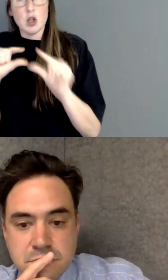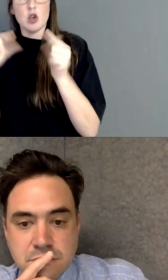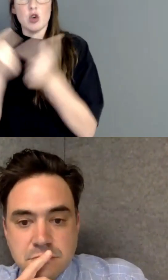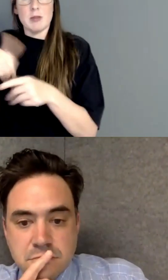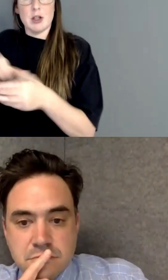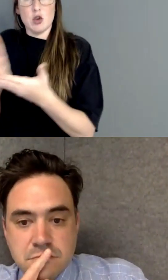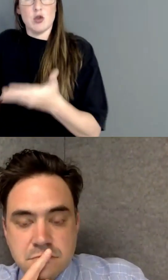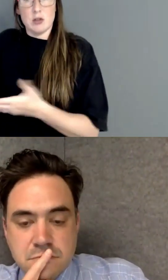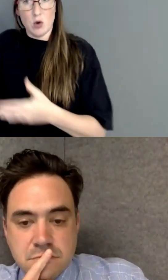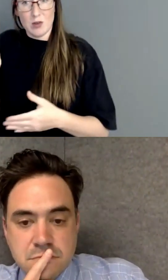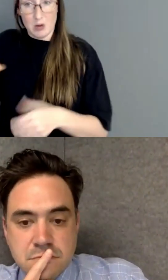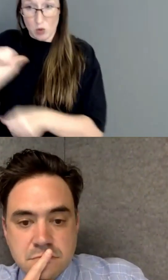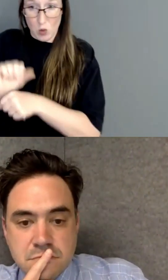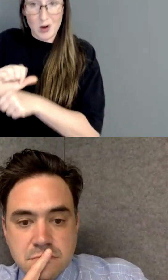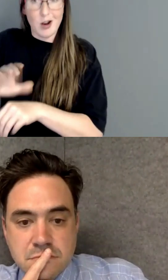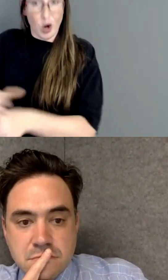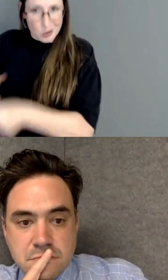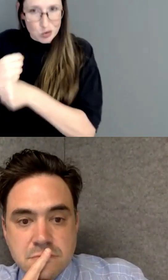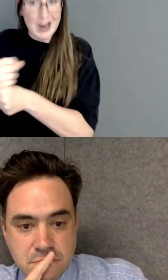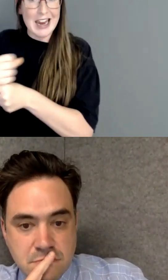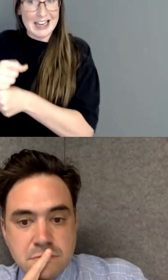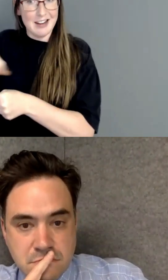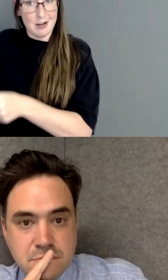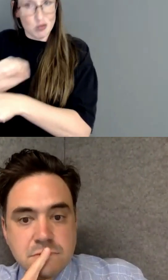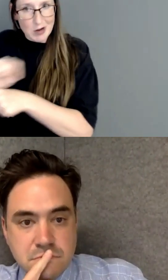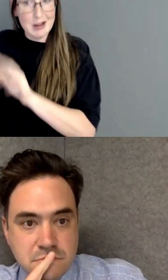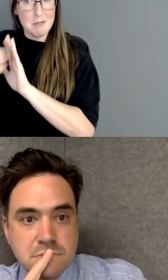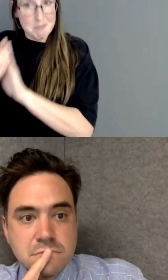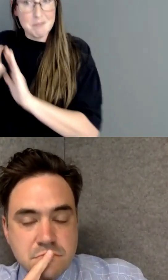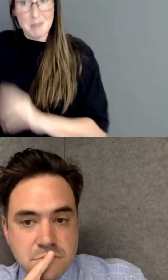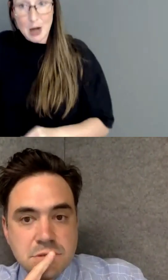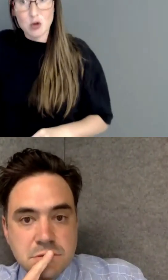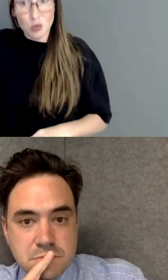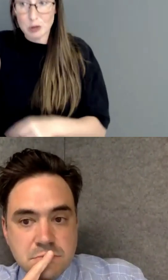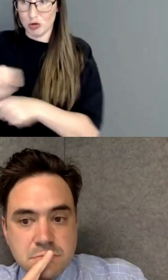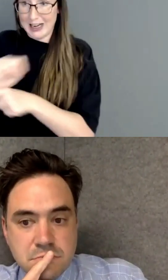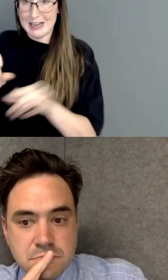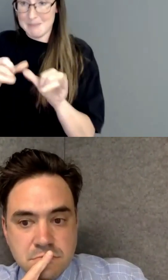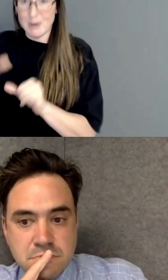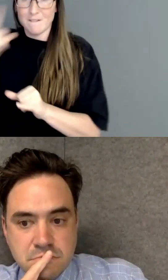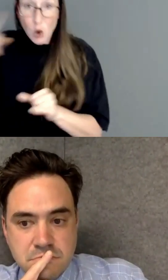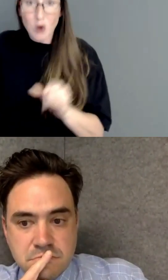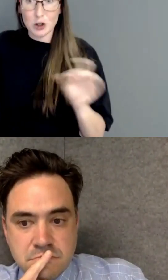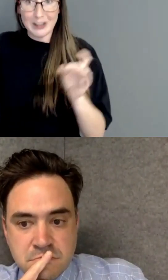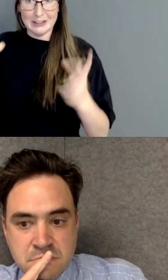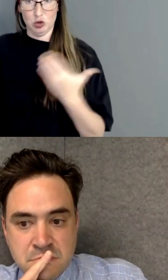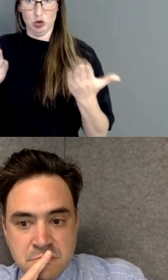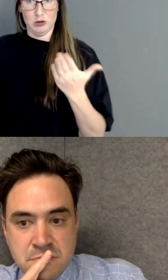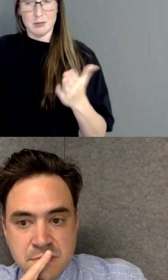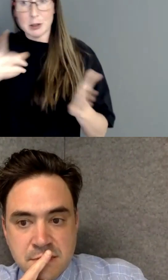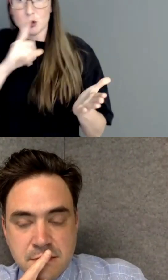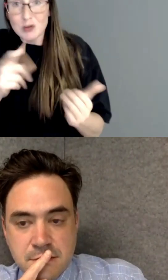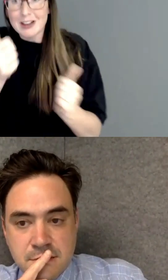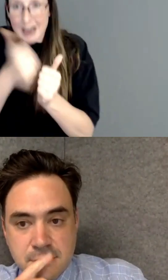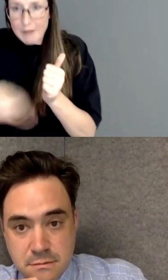University of Wisconsin is working on creating a training module and a training metric for crisis services to ensure that everyone